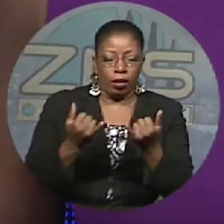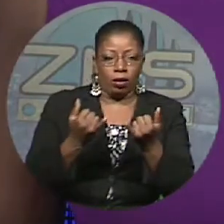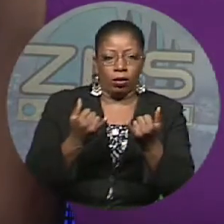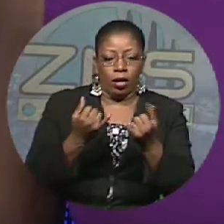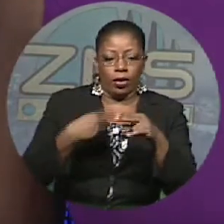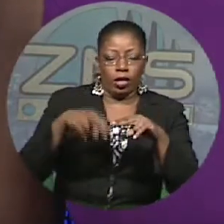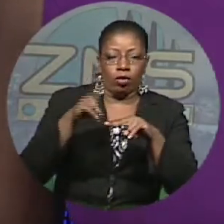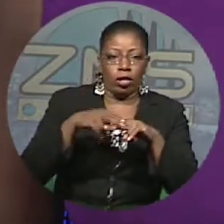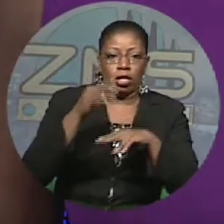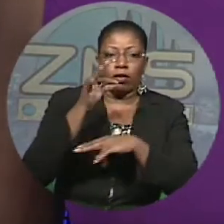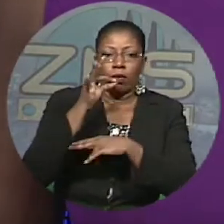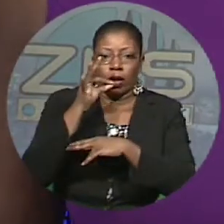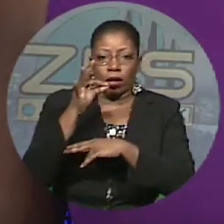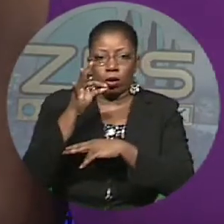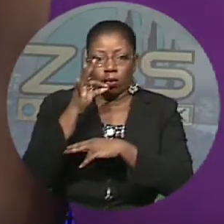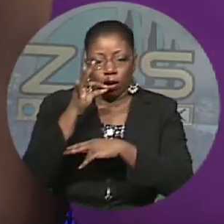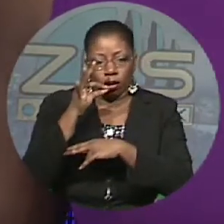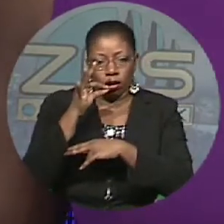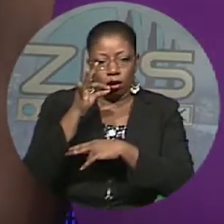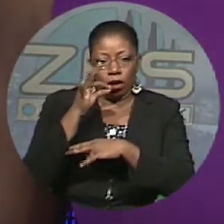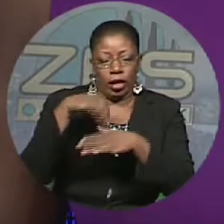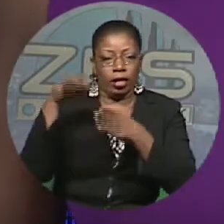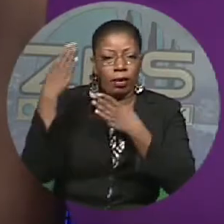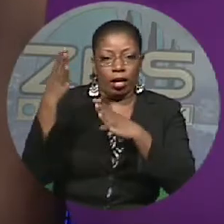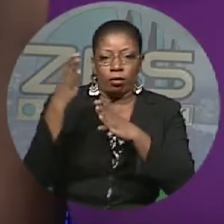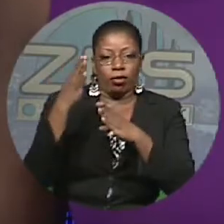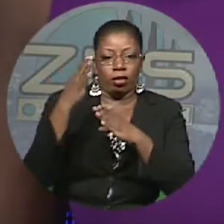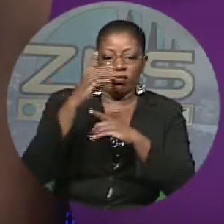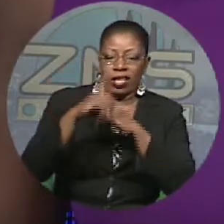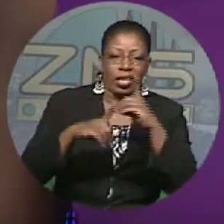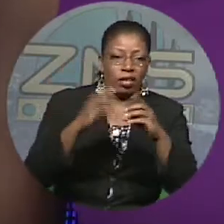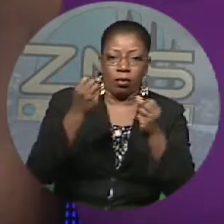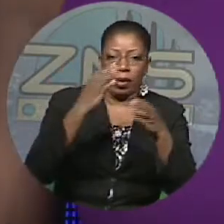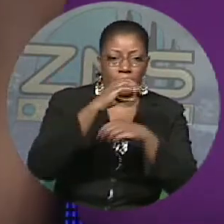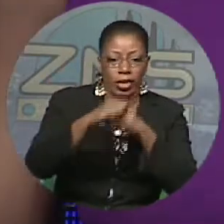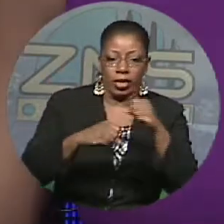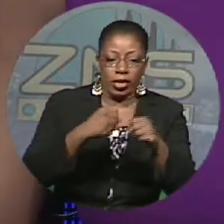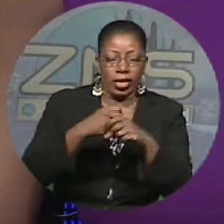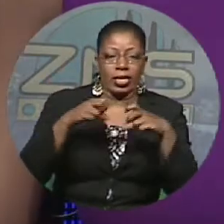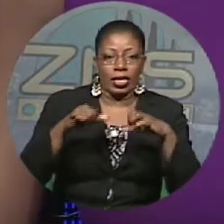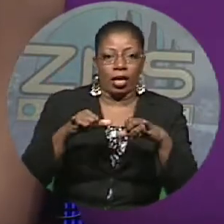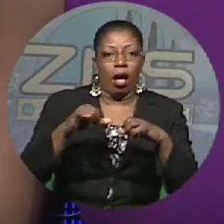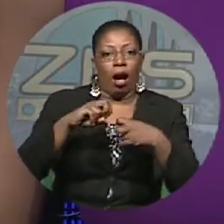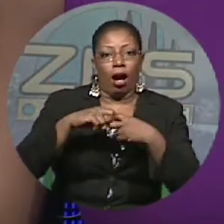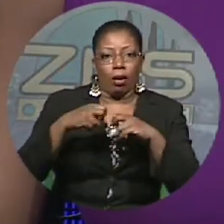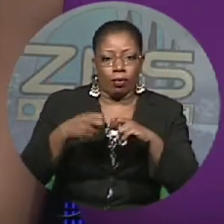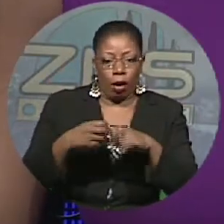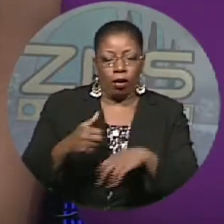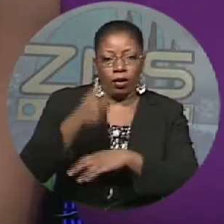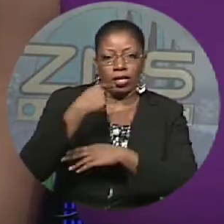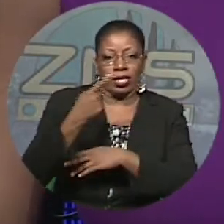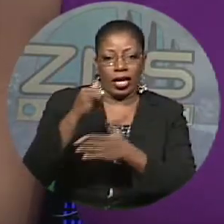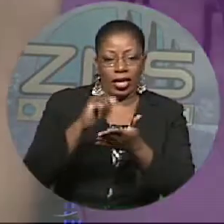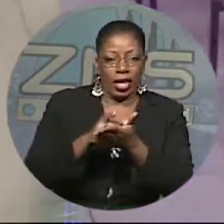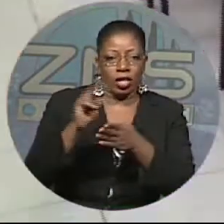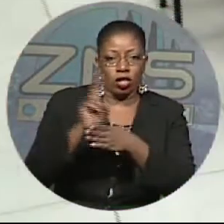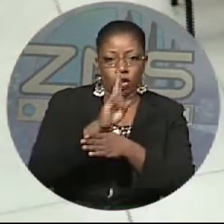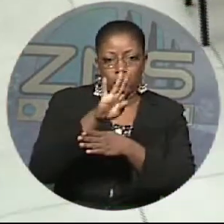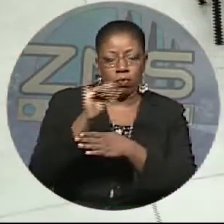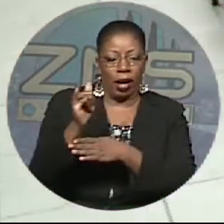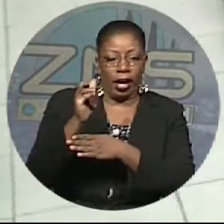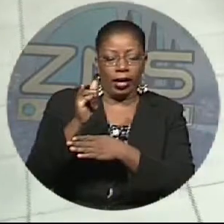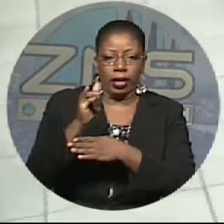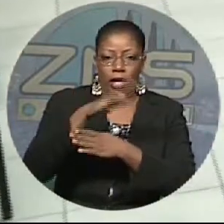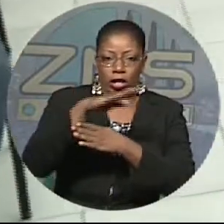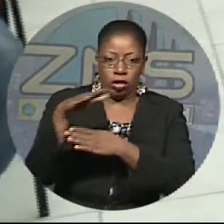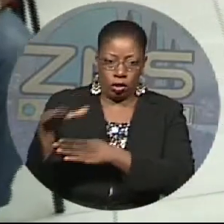has plagued the Bahamas for decades and is still considered to be a problem issue. Officials say it's now widely used by school-aged